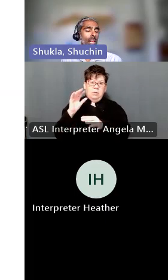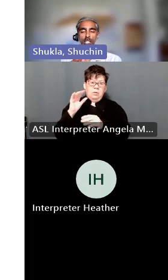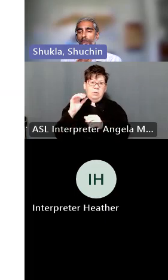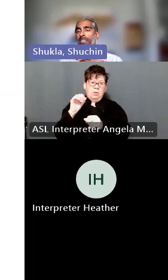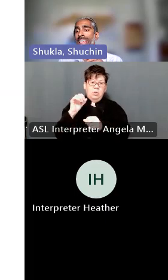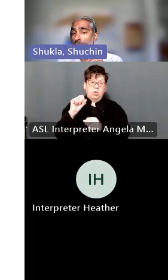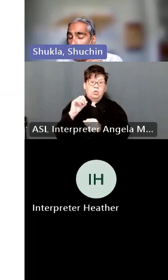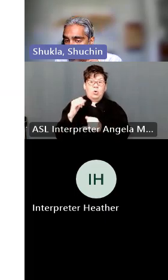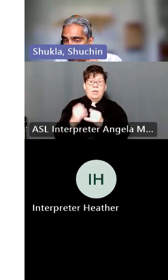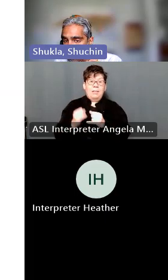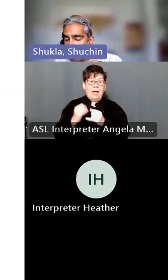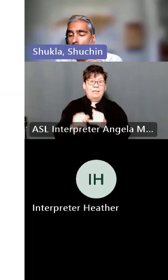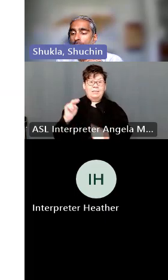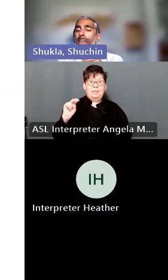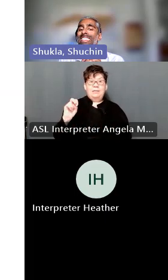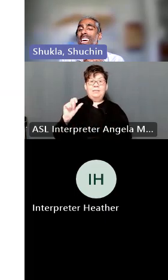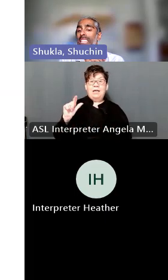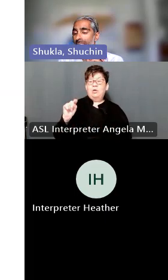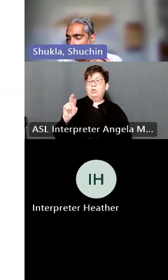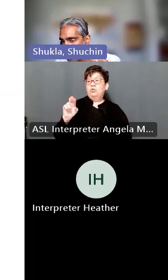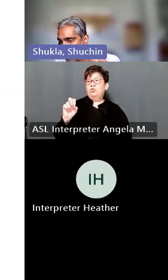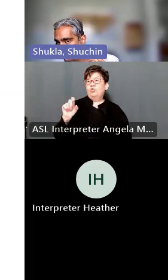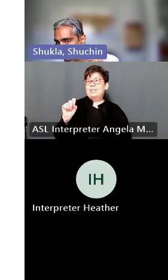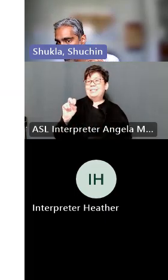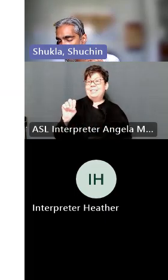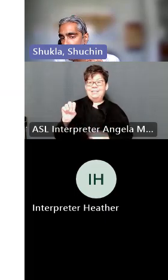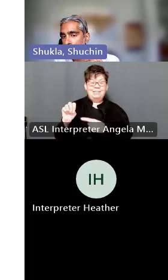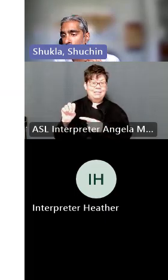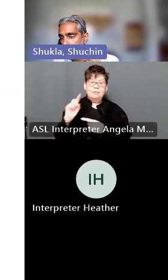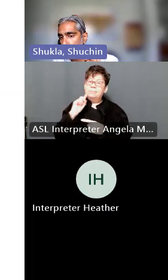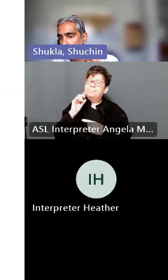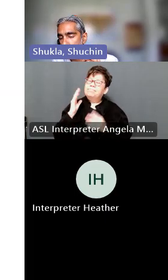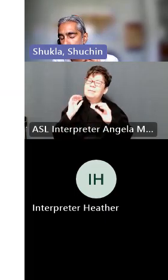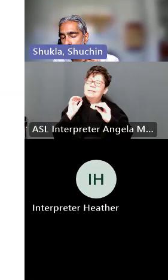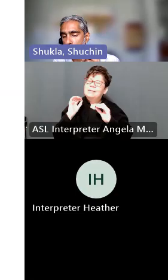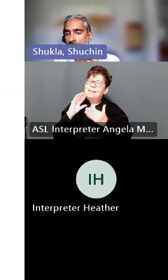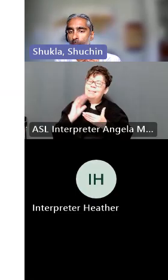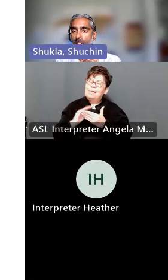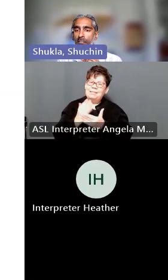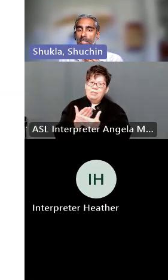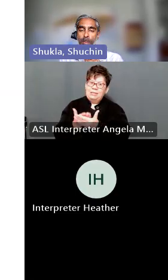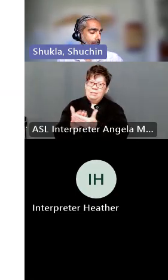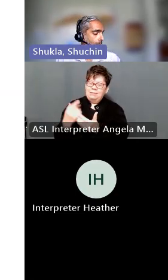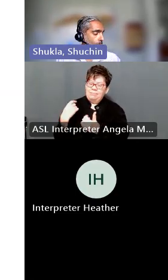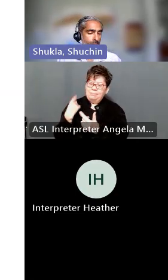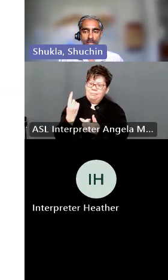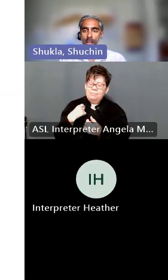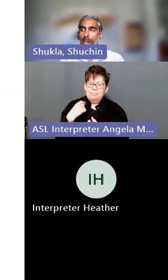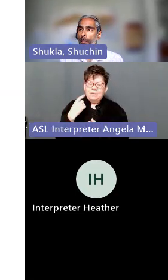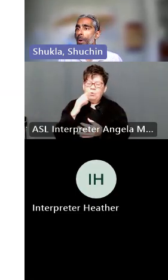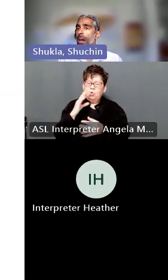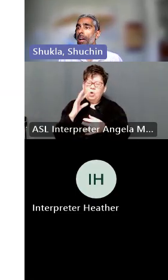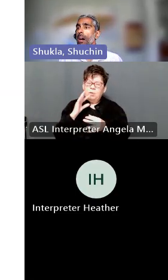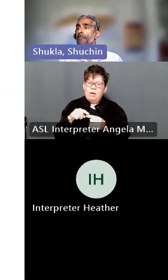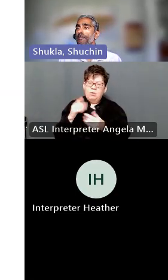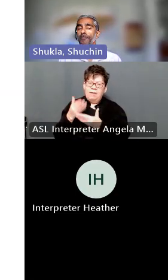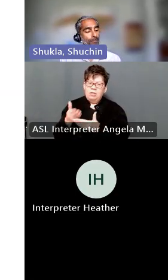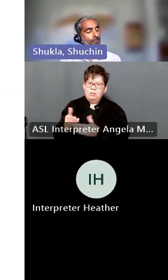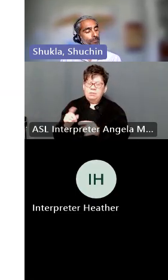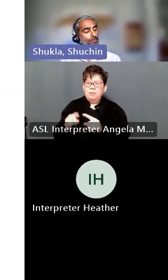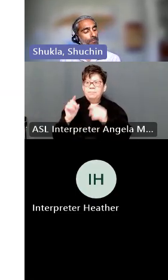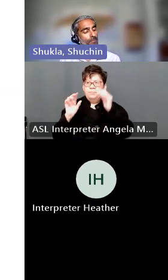So the last one I'll talk about is naltrexone. A lot less evidence behind it, and we're going to mention some of the evidence behind how it works.